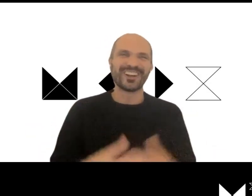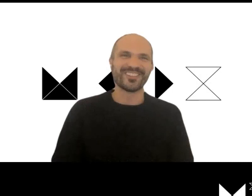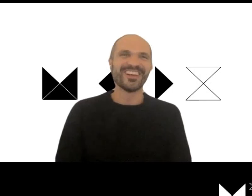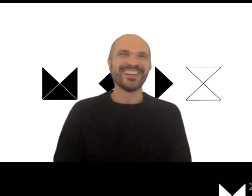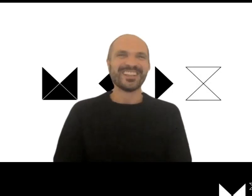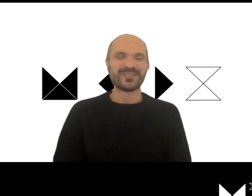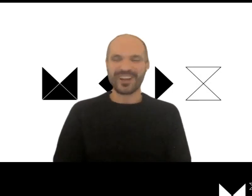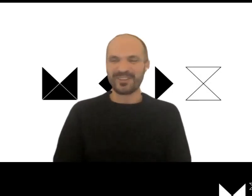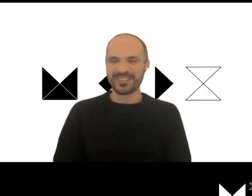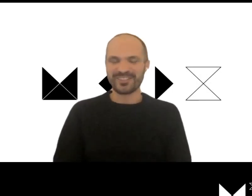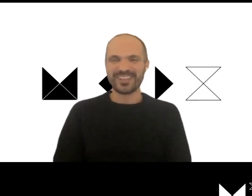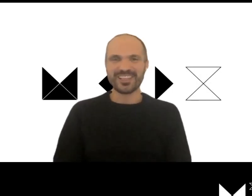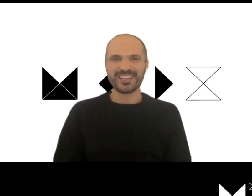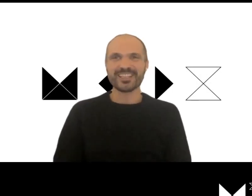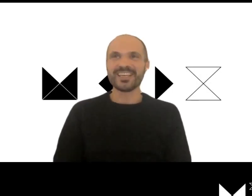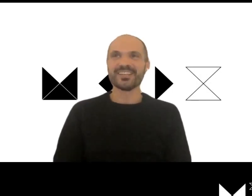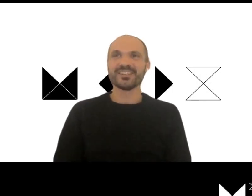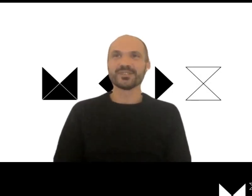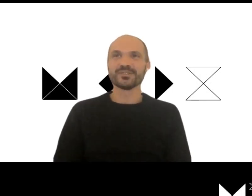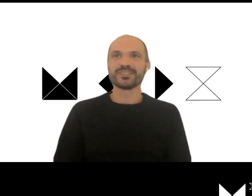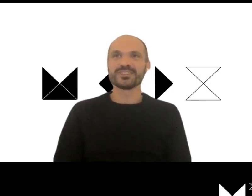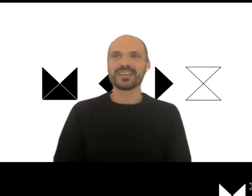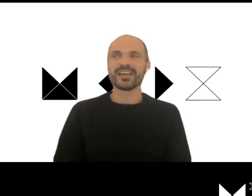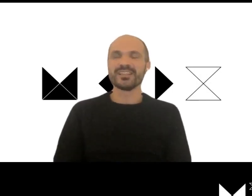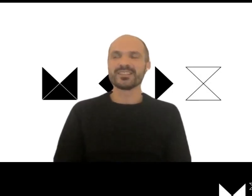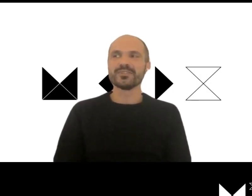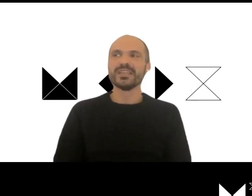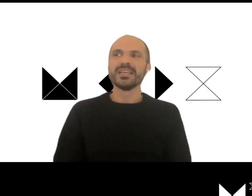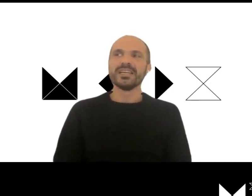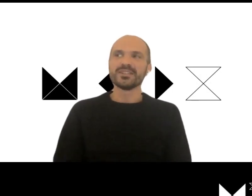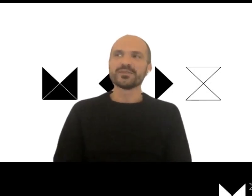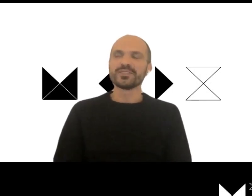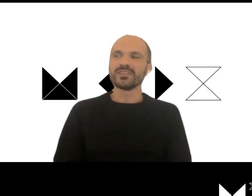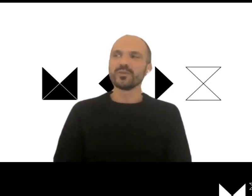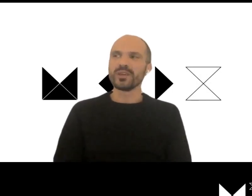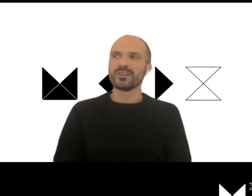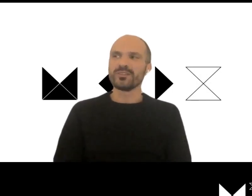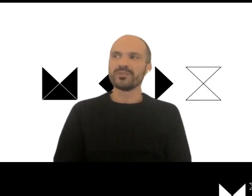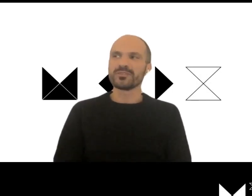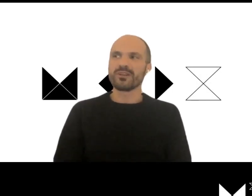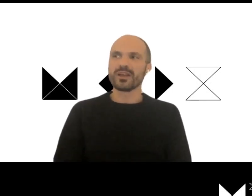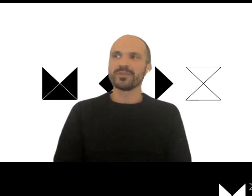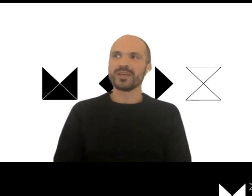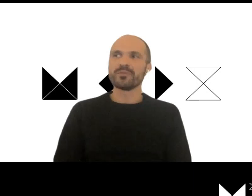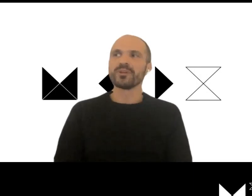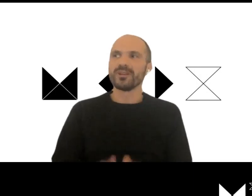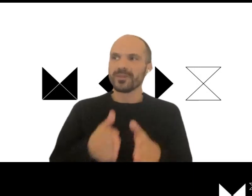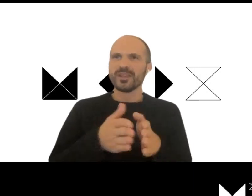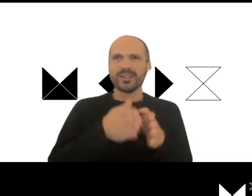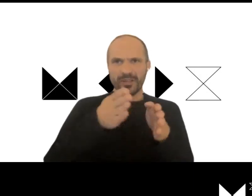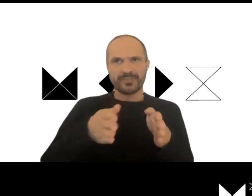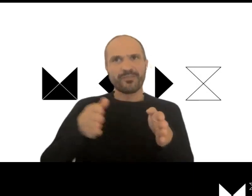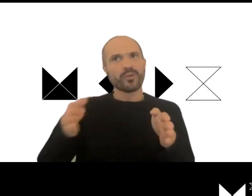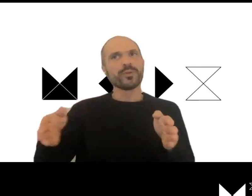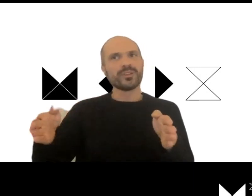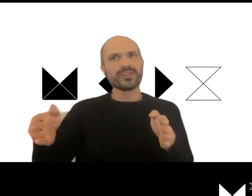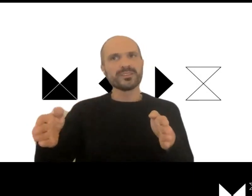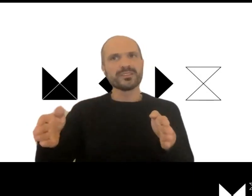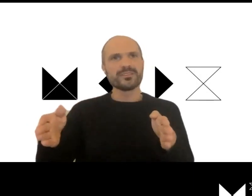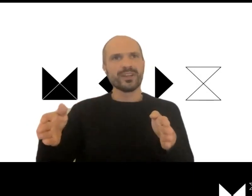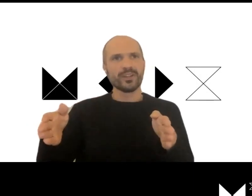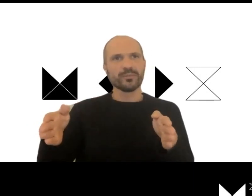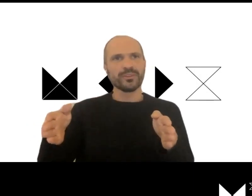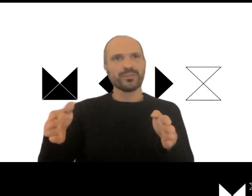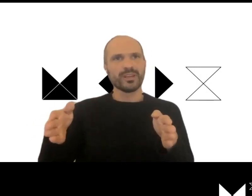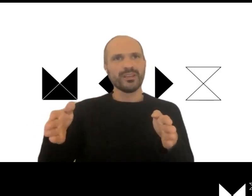another one of the problems of it, like a late industrial society. So it's interesting too, because you described, I remember there are 4 buildings